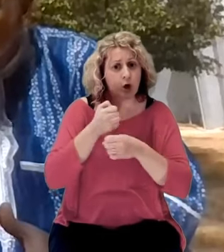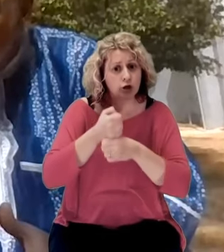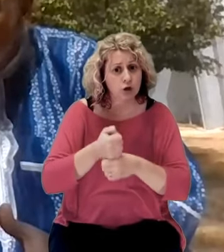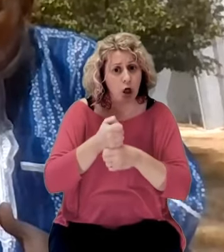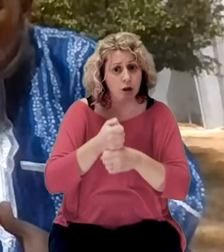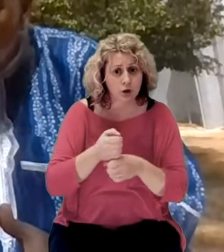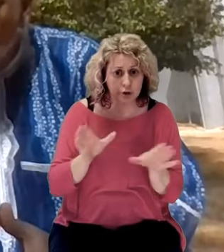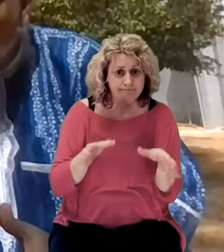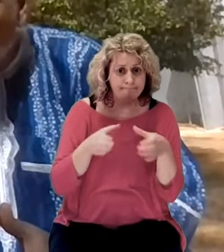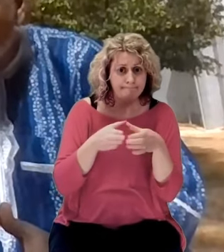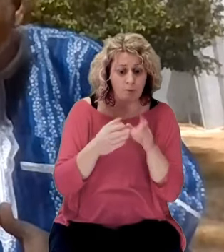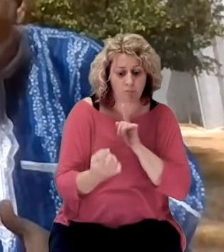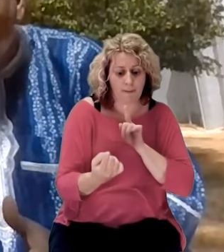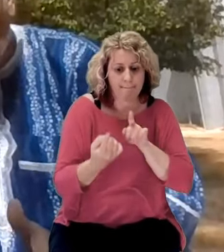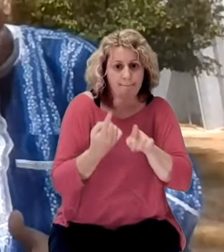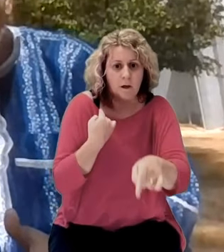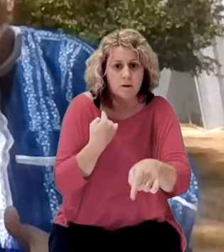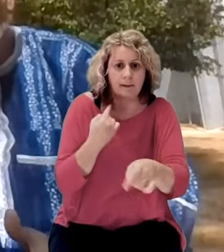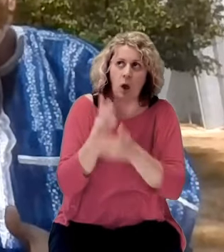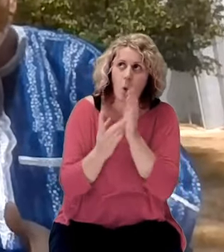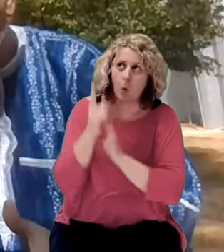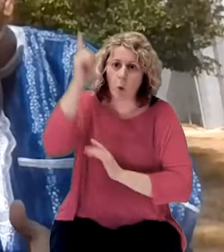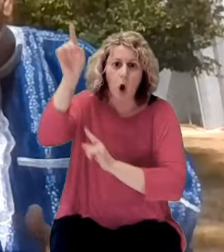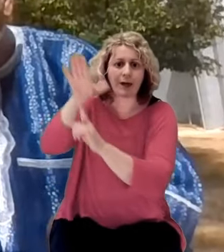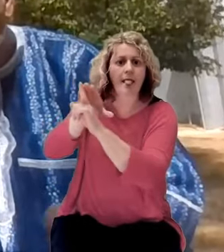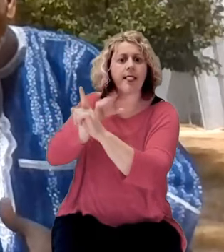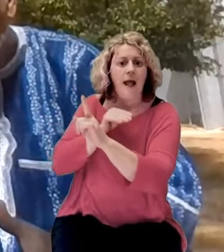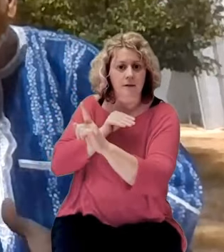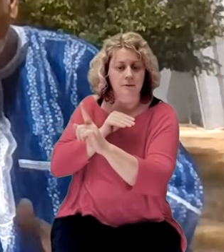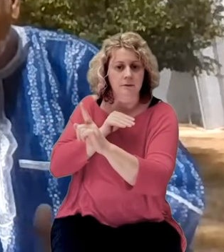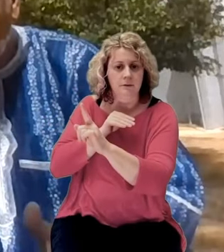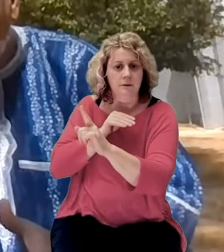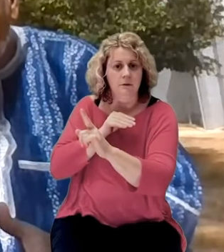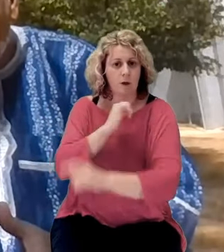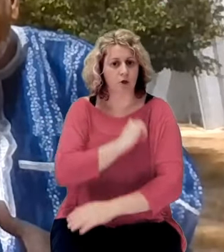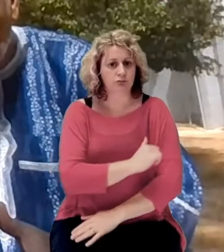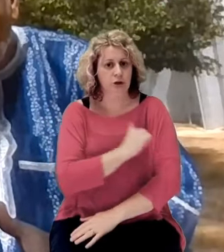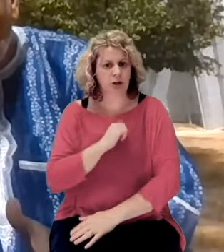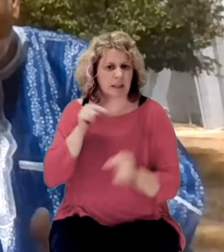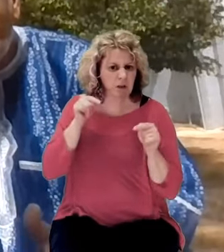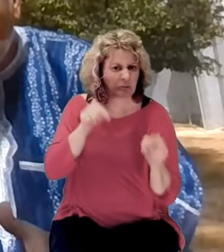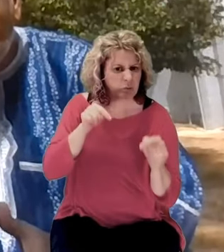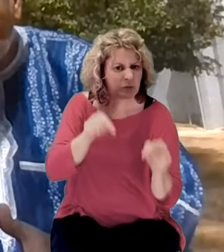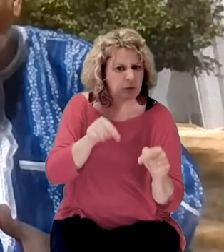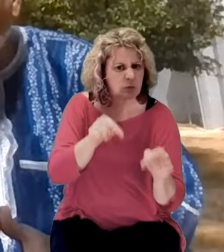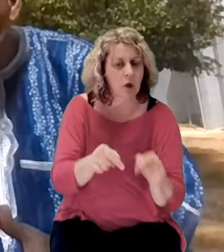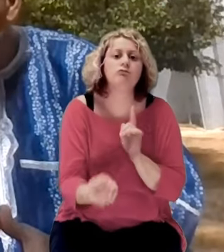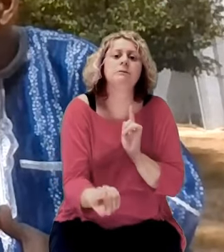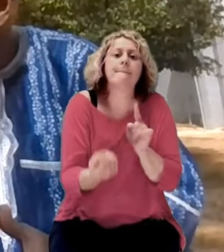but also that the church will have a godly response to when Christians are